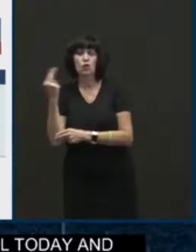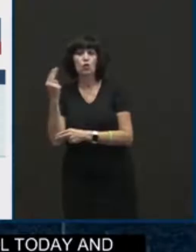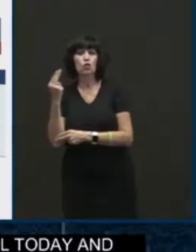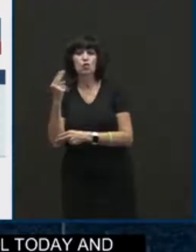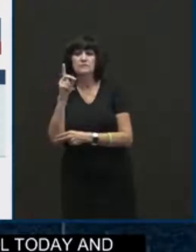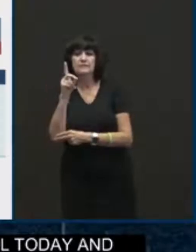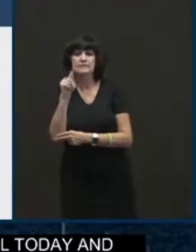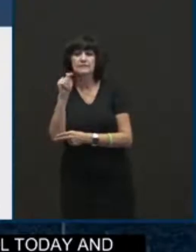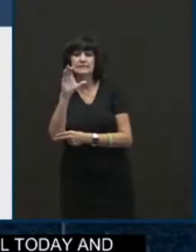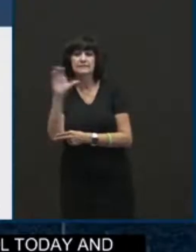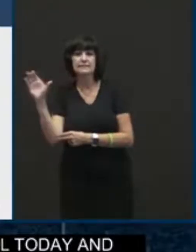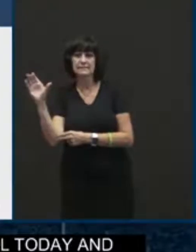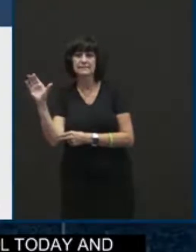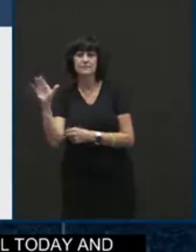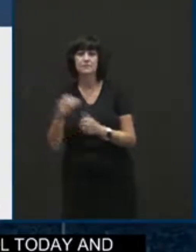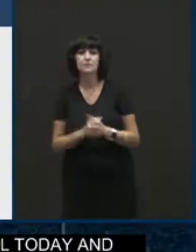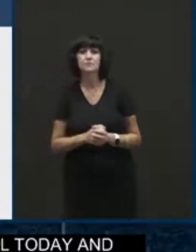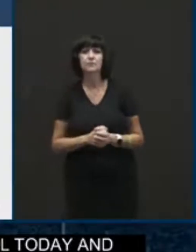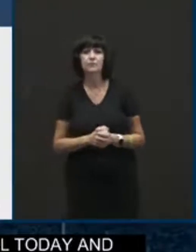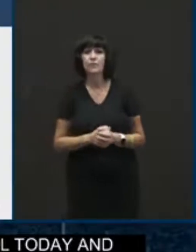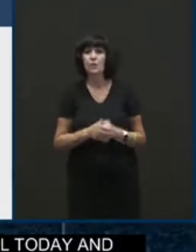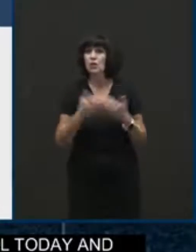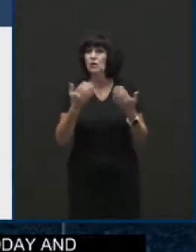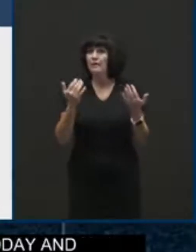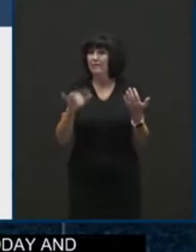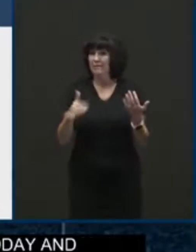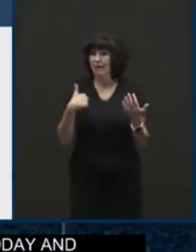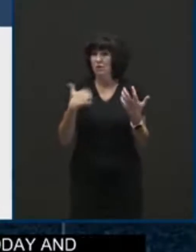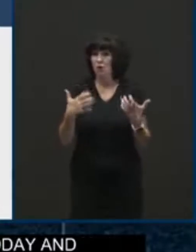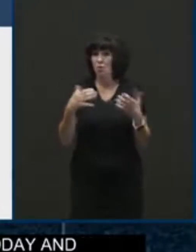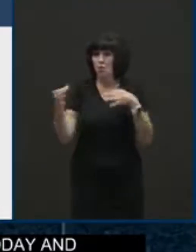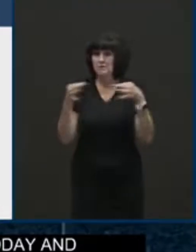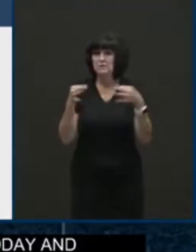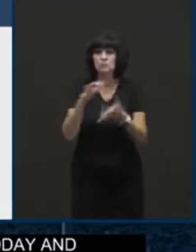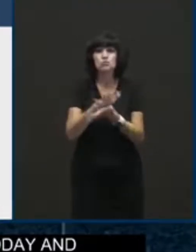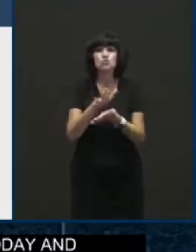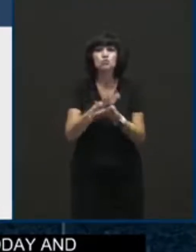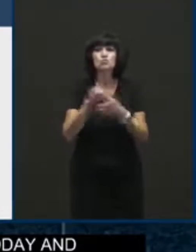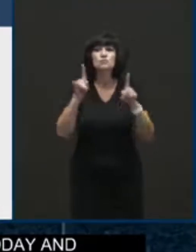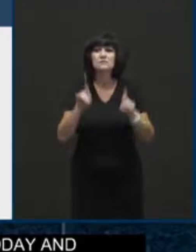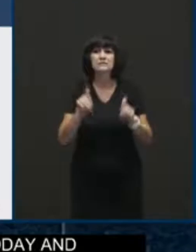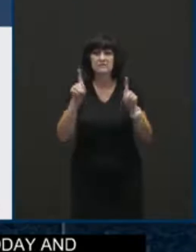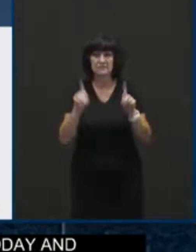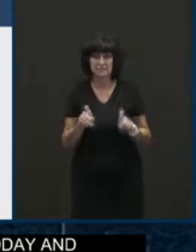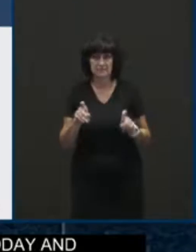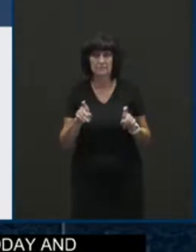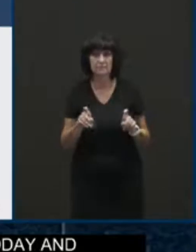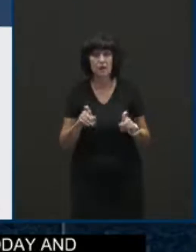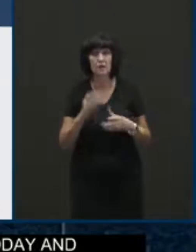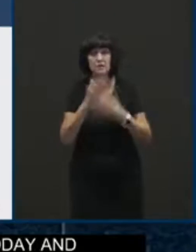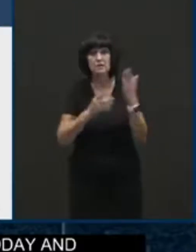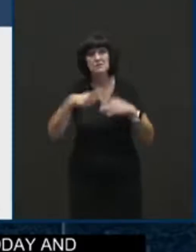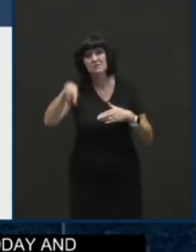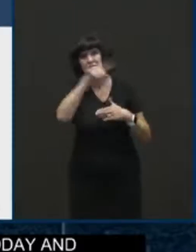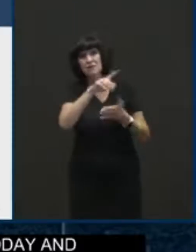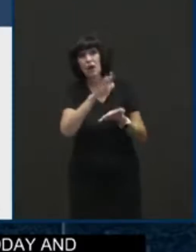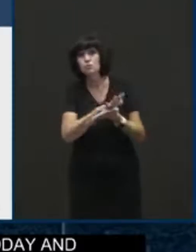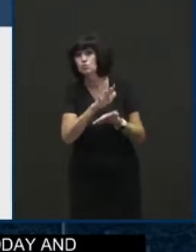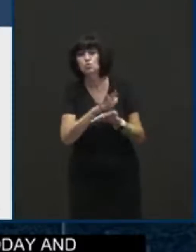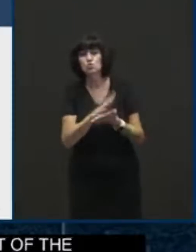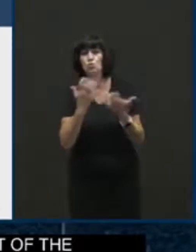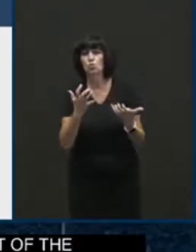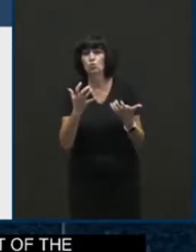DelawareCurativeinc.com. Brings us into our next point, which is school testing. So a lot of the schools delayed their hybrid model to early